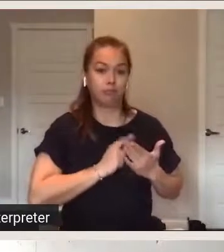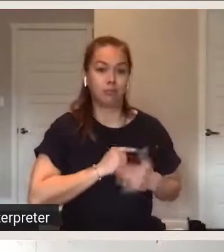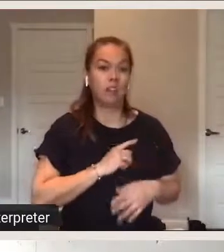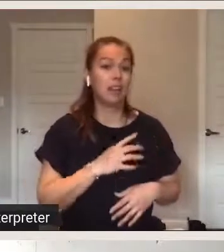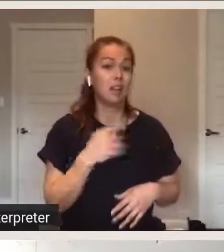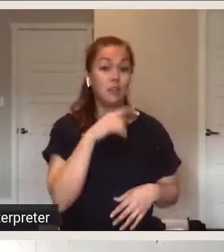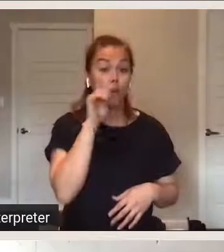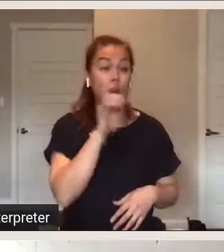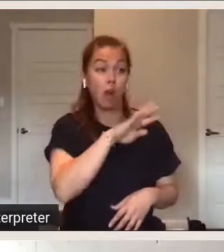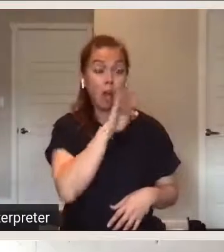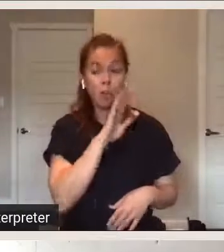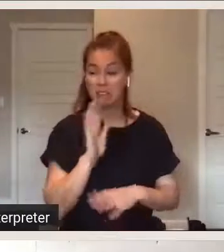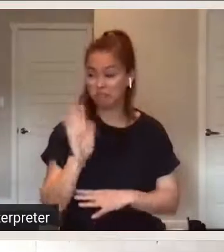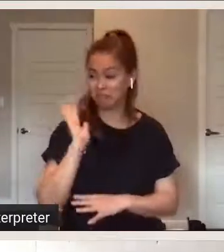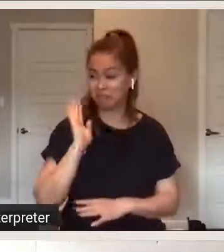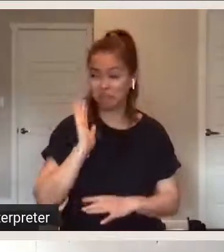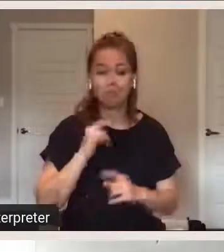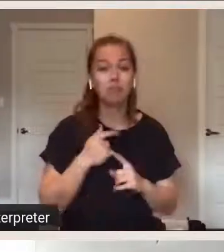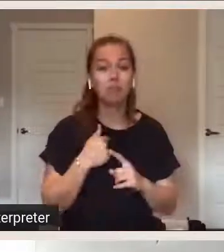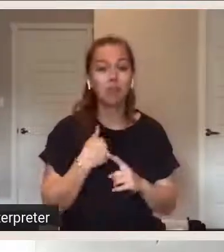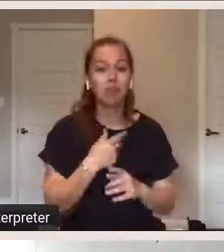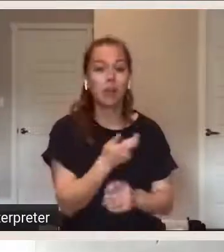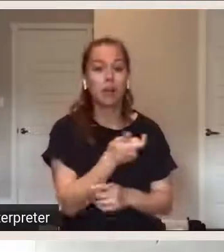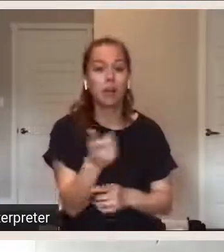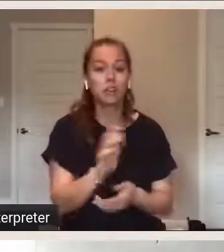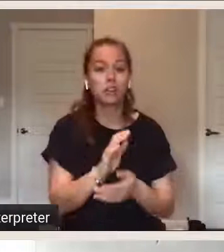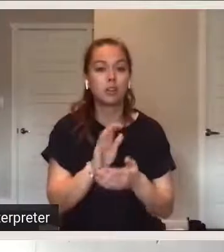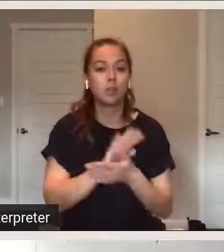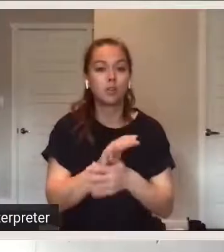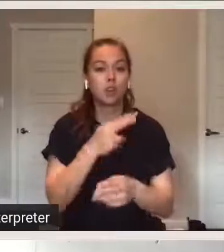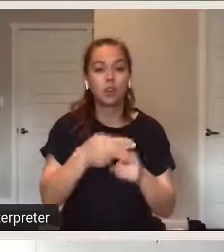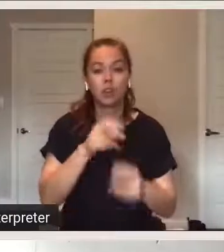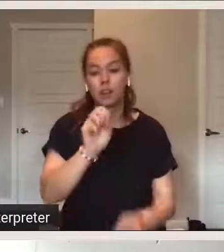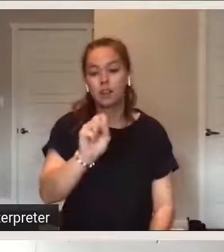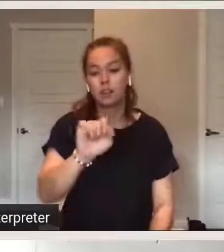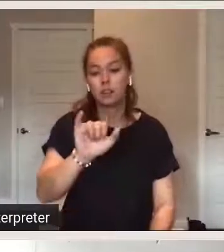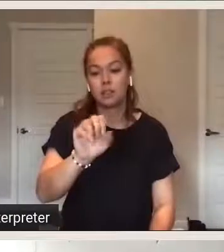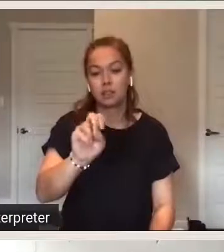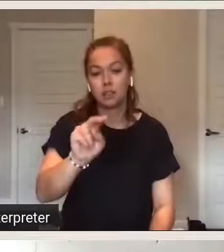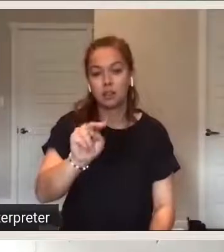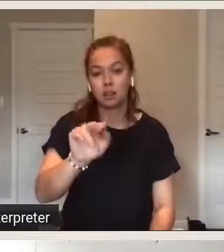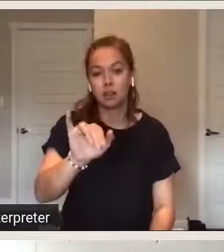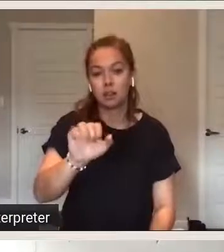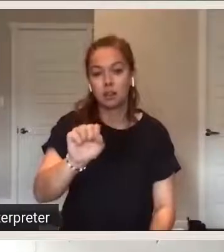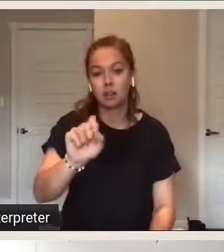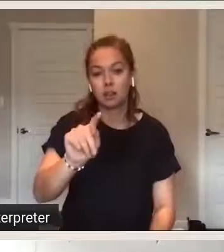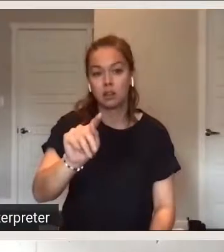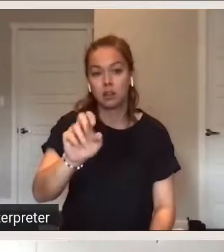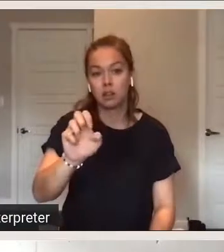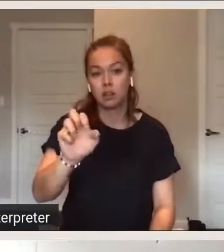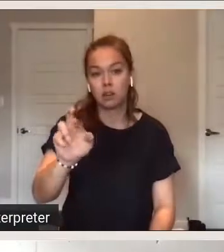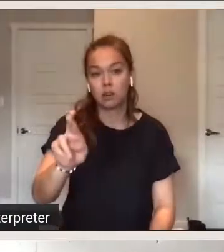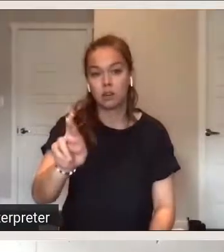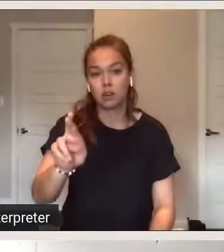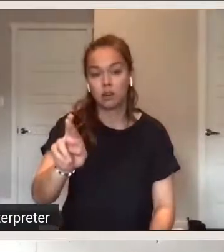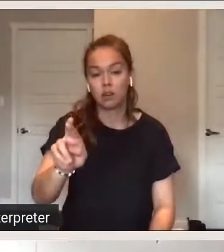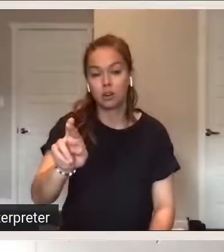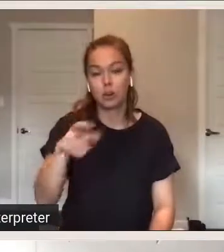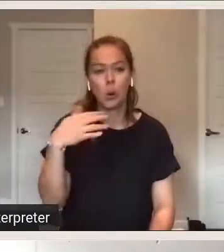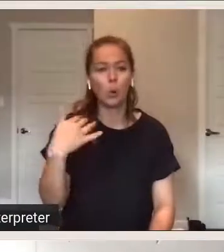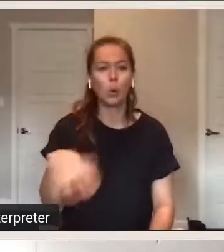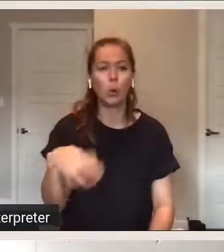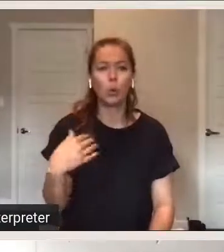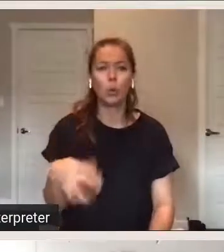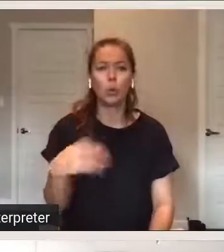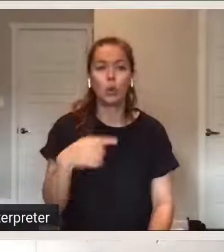apparently, it's on this list for to be the most like scientifically proven scariest film. And it was not, for